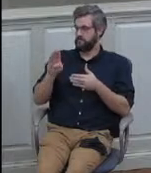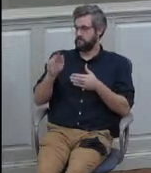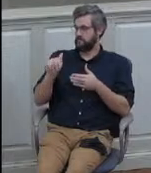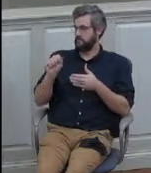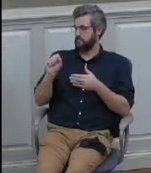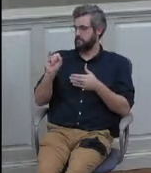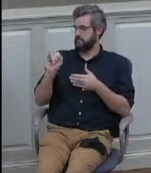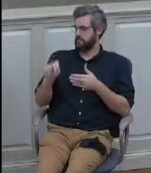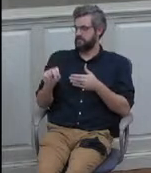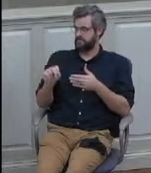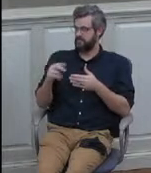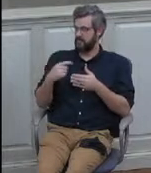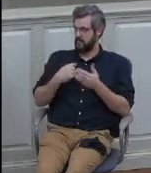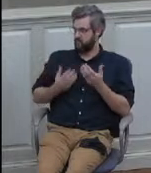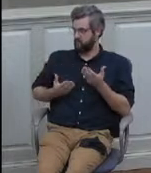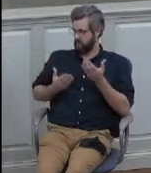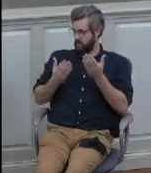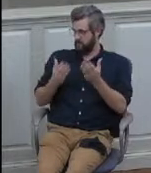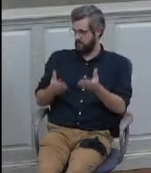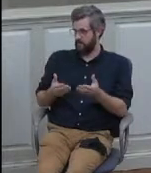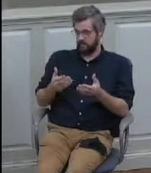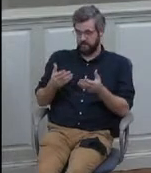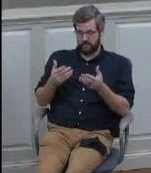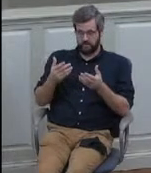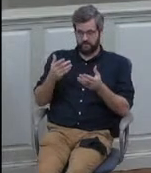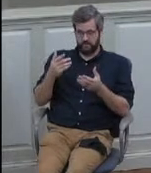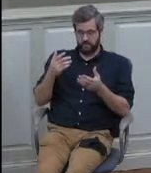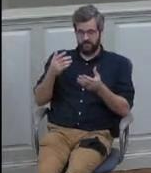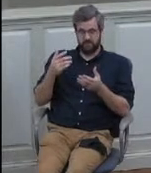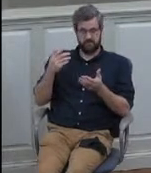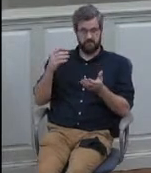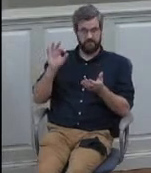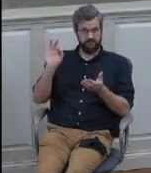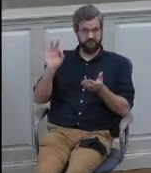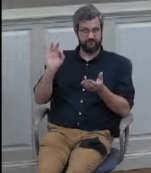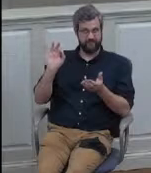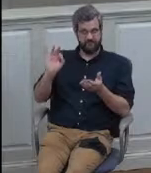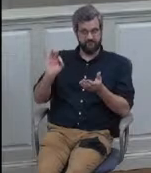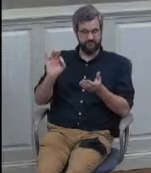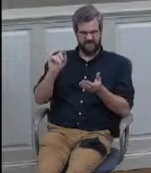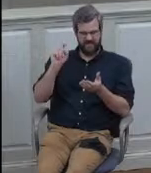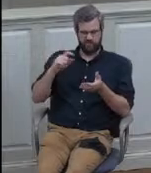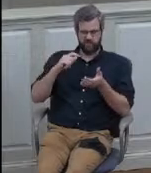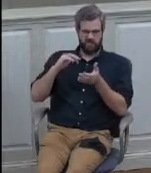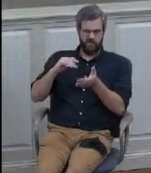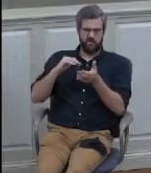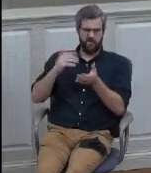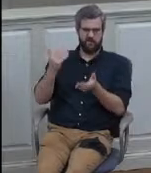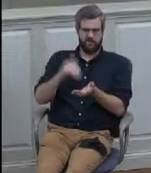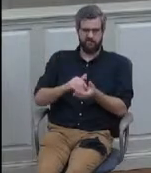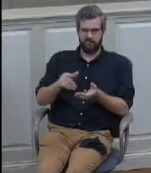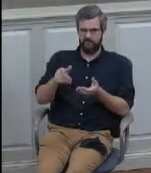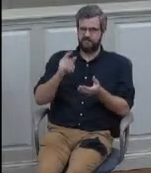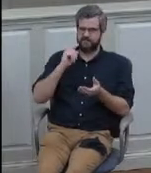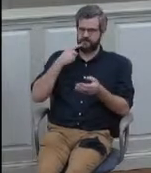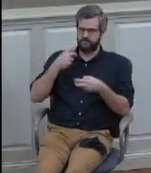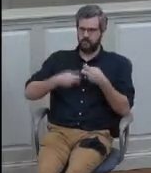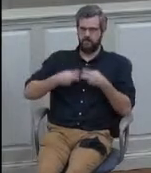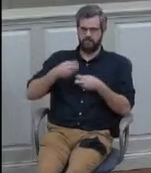to, you know, with maybe a feasibility study next fiscal year, would be sub-basin F. We're having some real serious